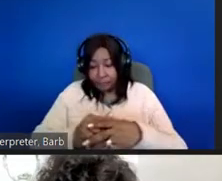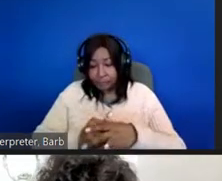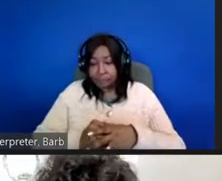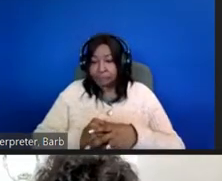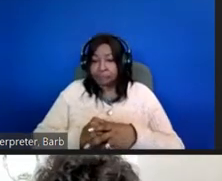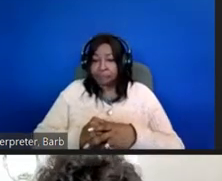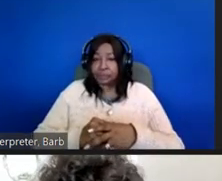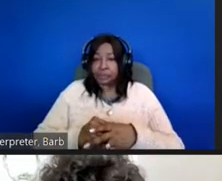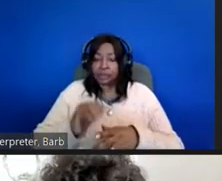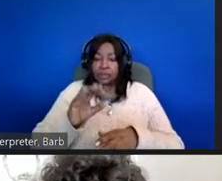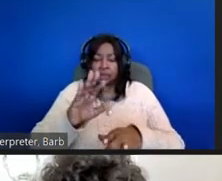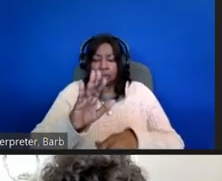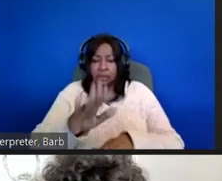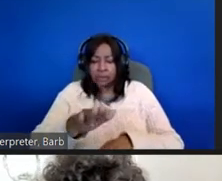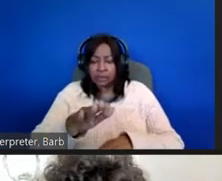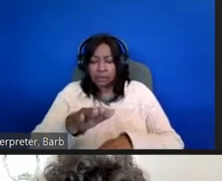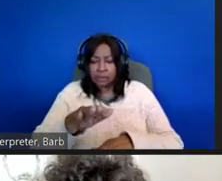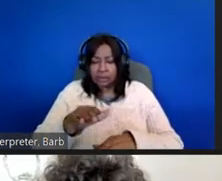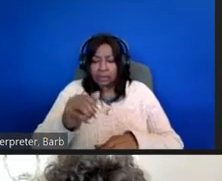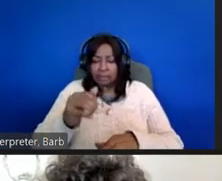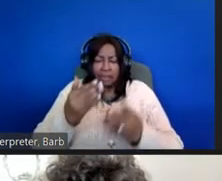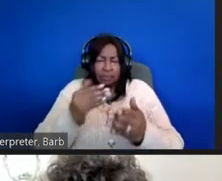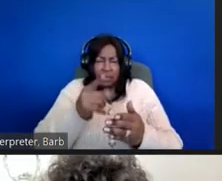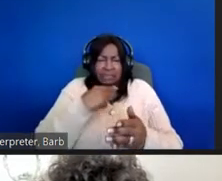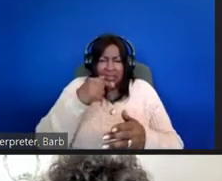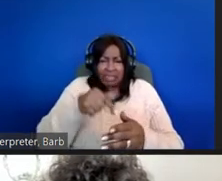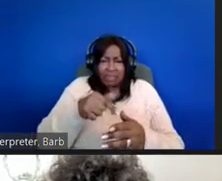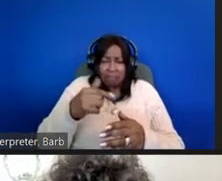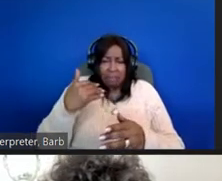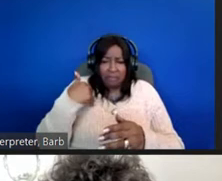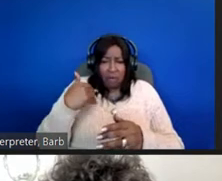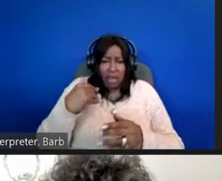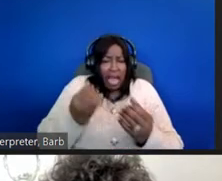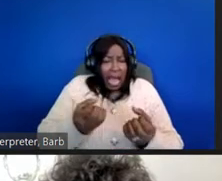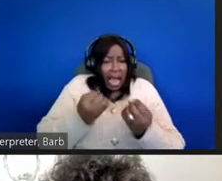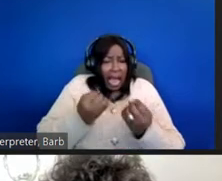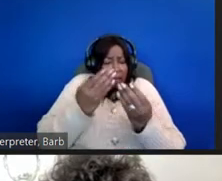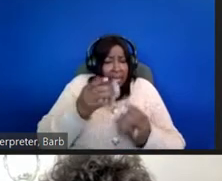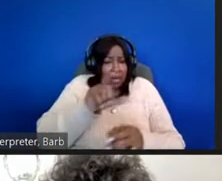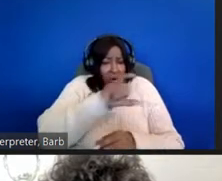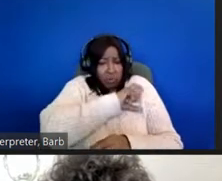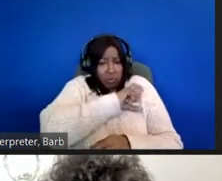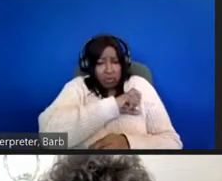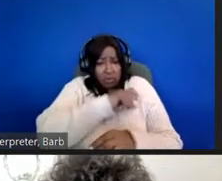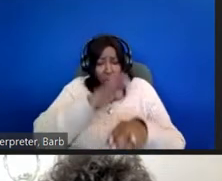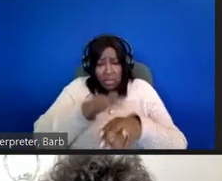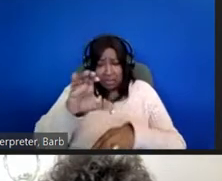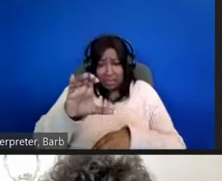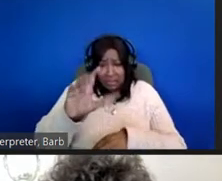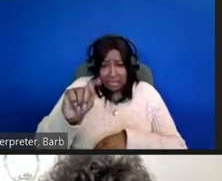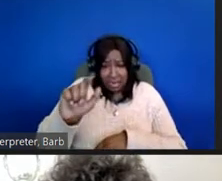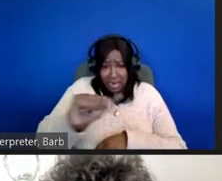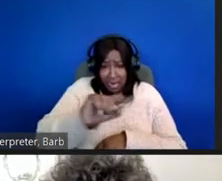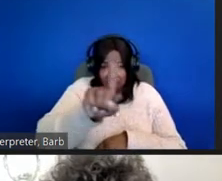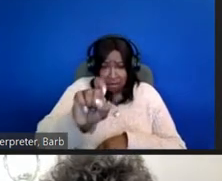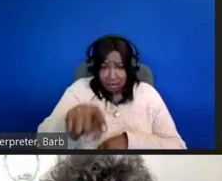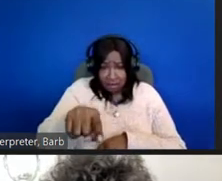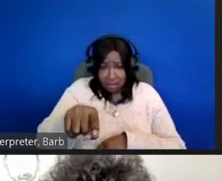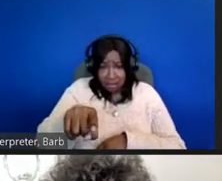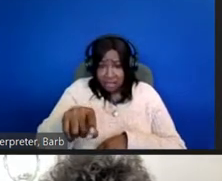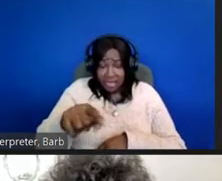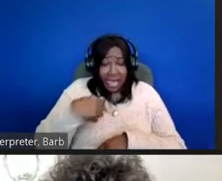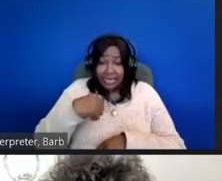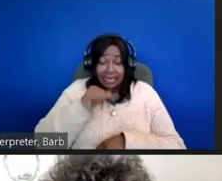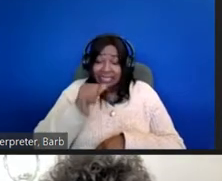And by the way, maybe you said this before, how many officers are on the CTA? I didn't say